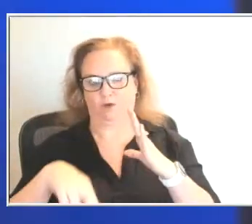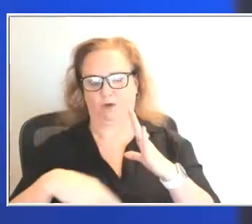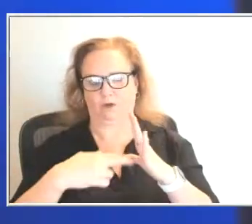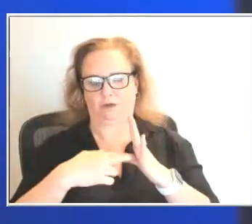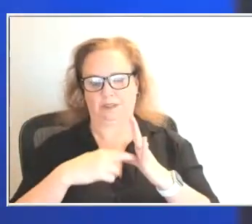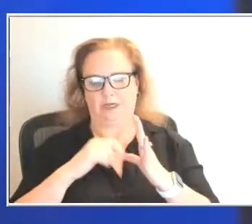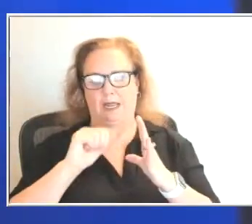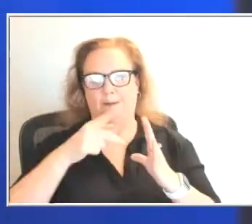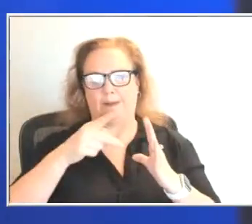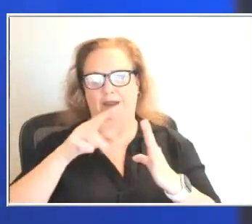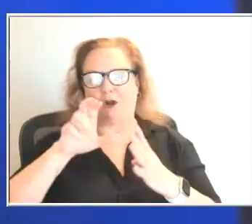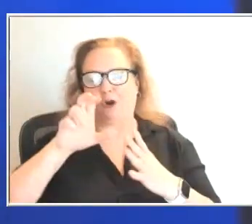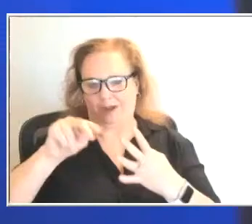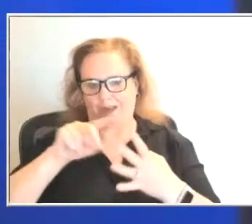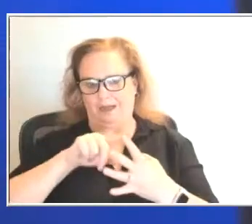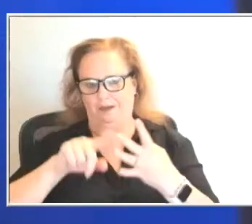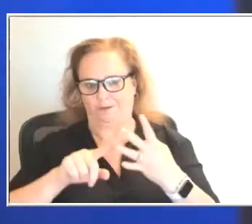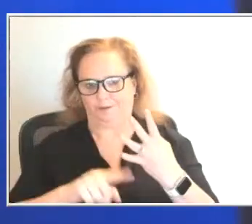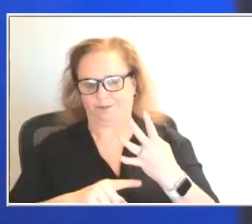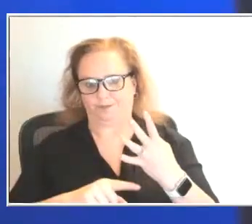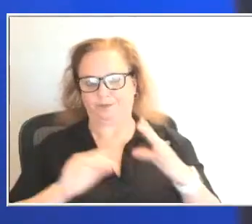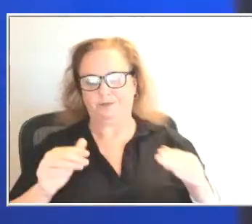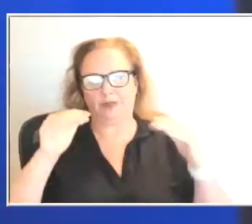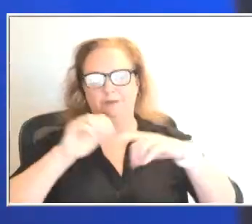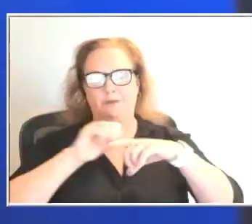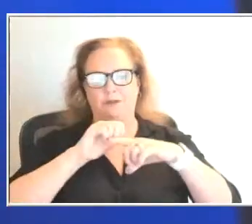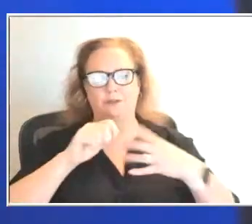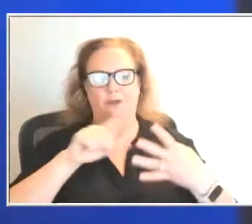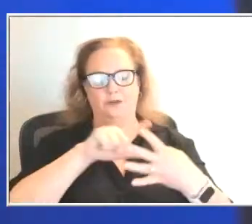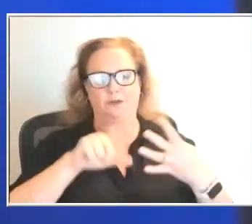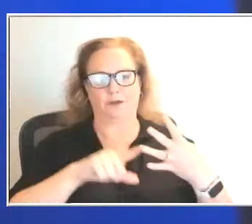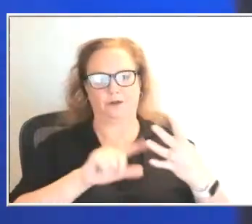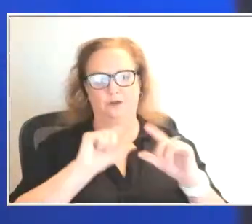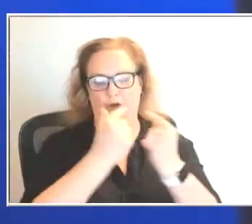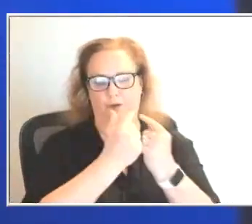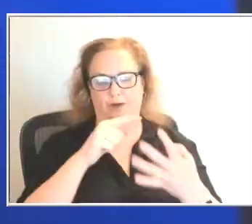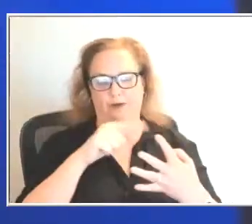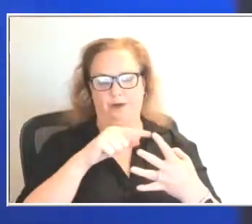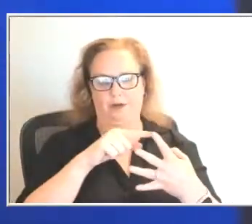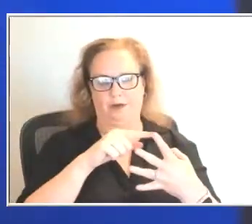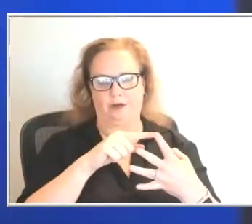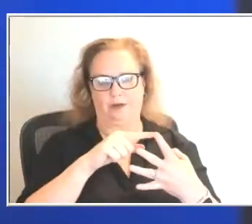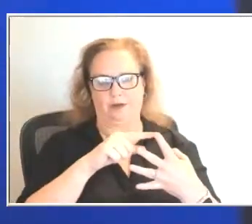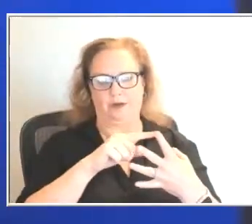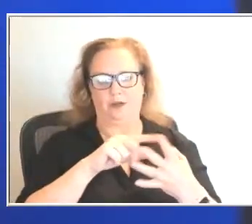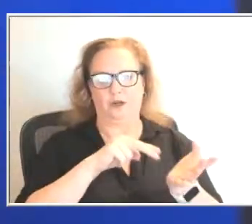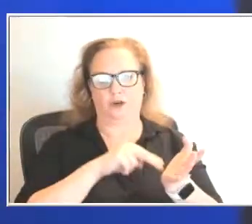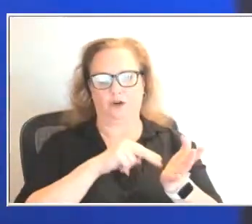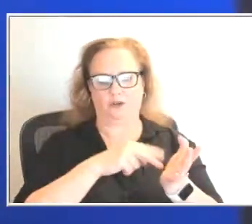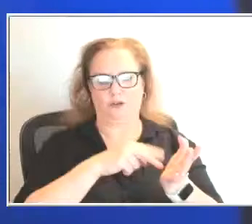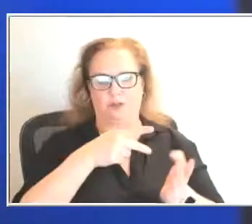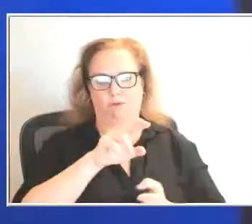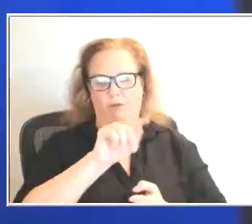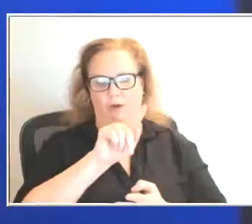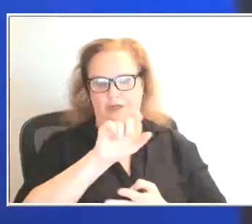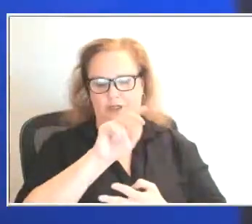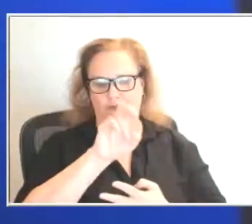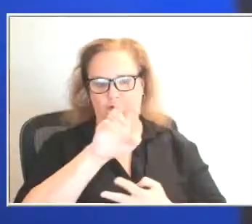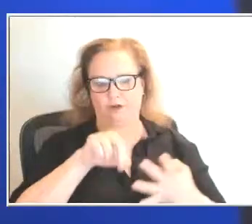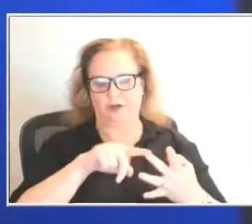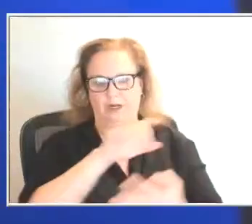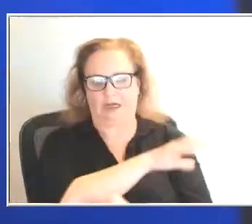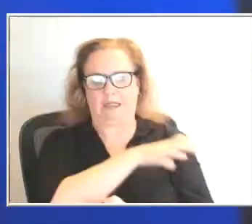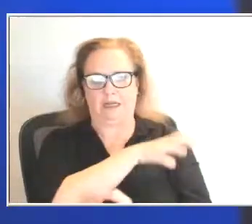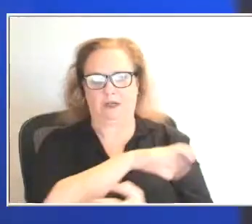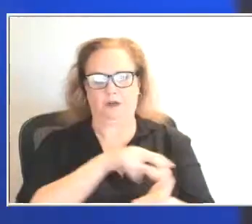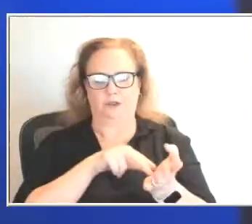that are in the APRN group. So there's the nurse practitioners, there's a clinical nurse specialist, that's